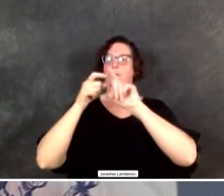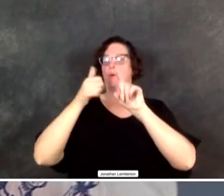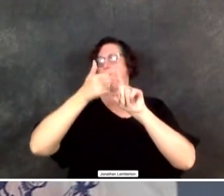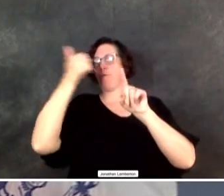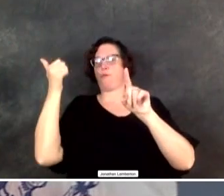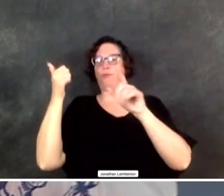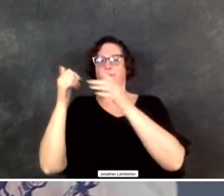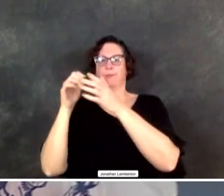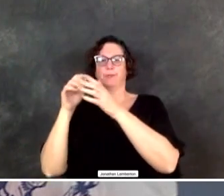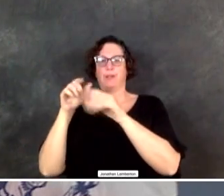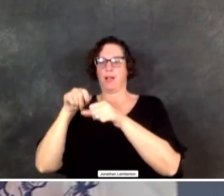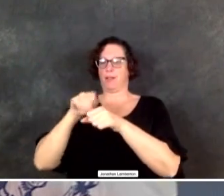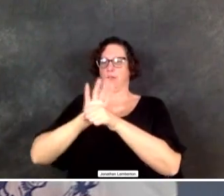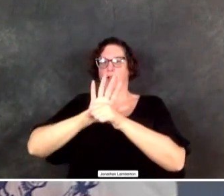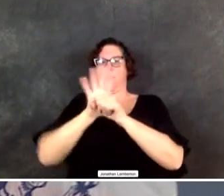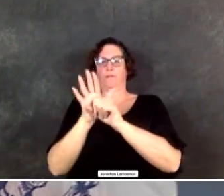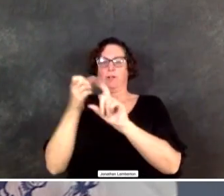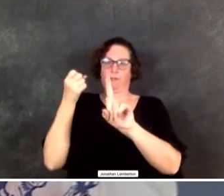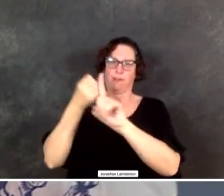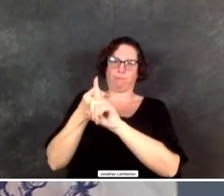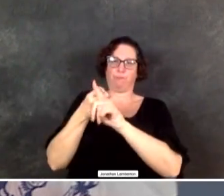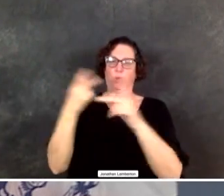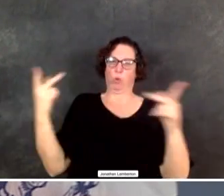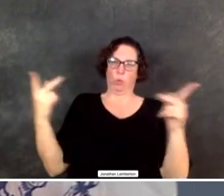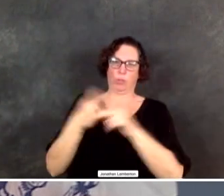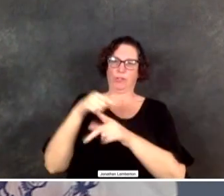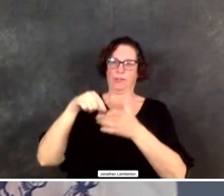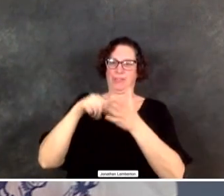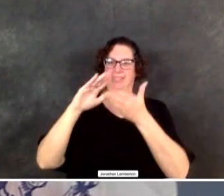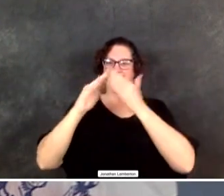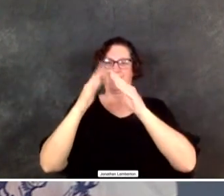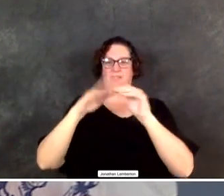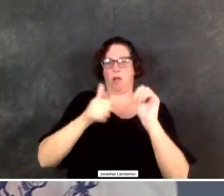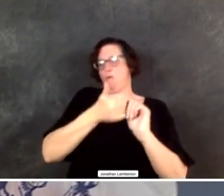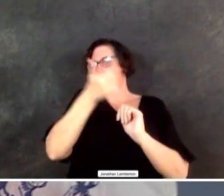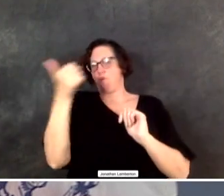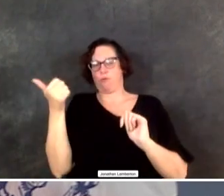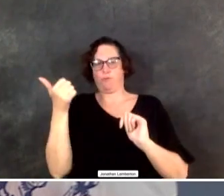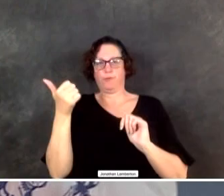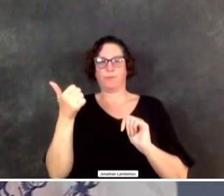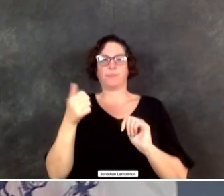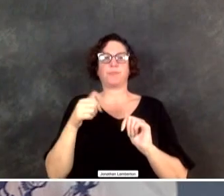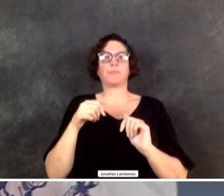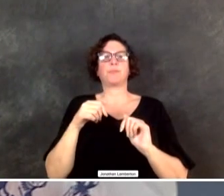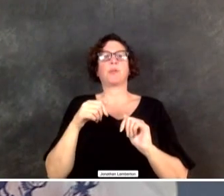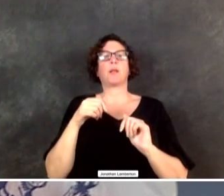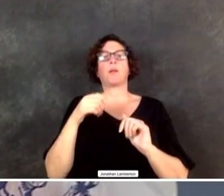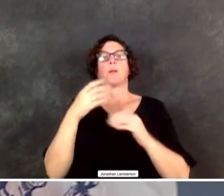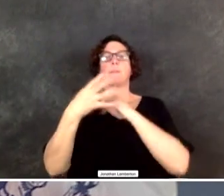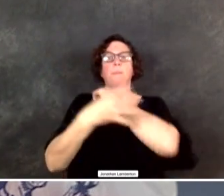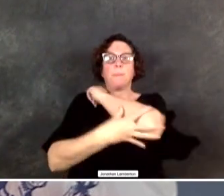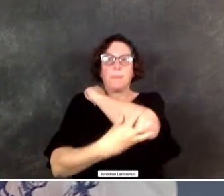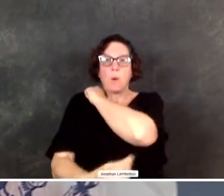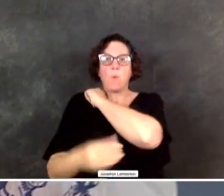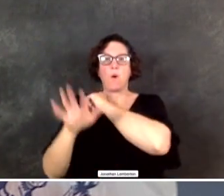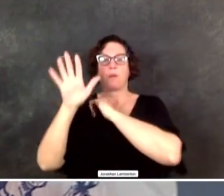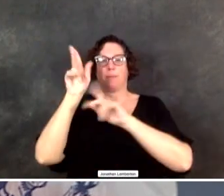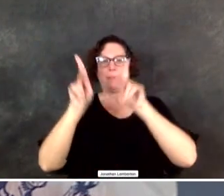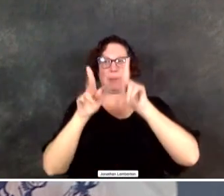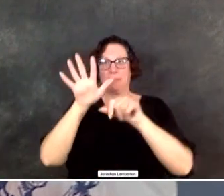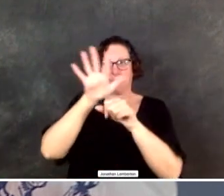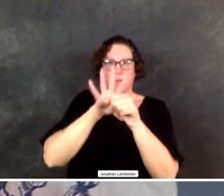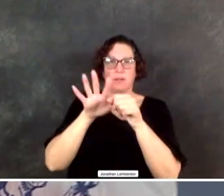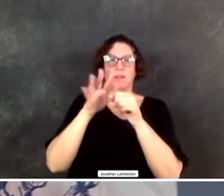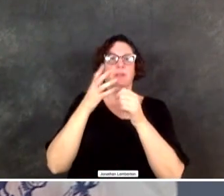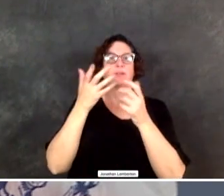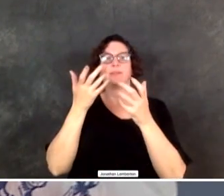who have borne the brunt of so many other challenges for decades, poverty and health disparities long